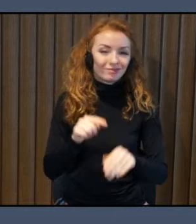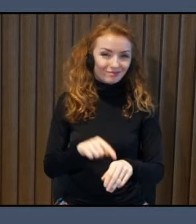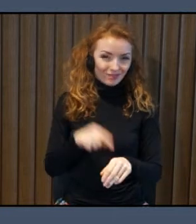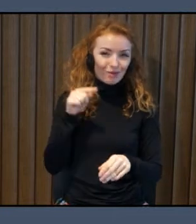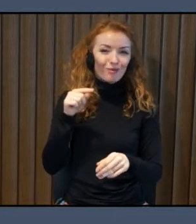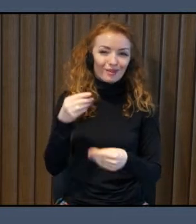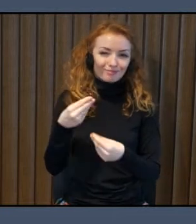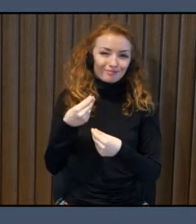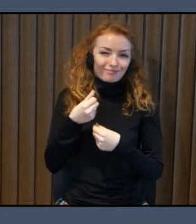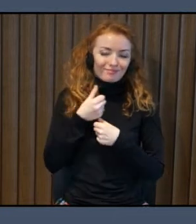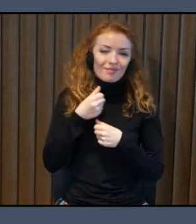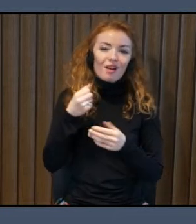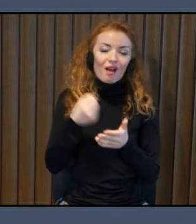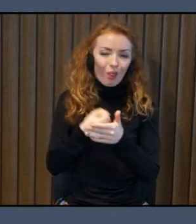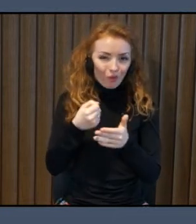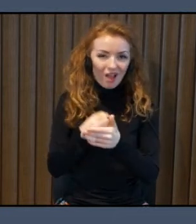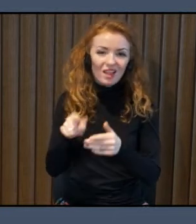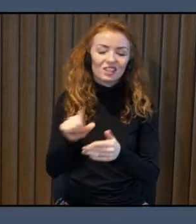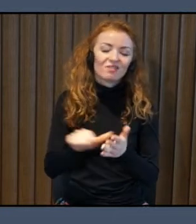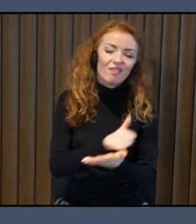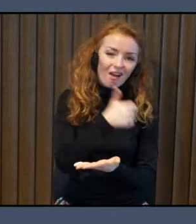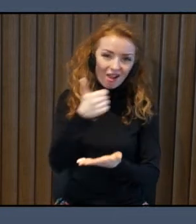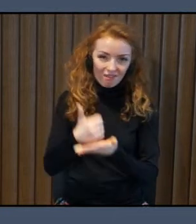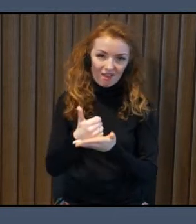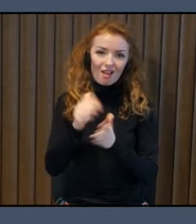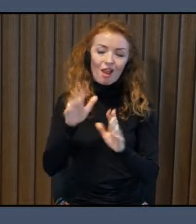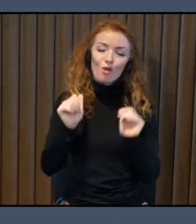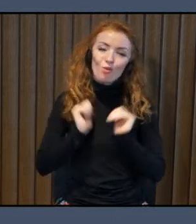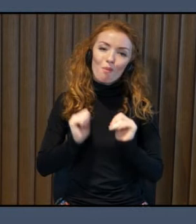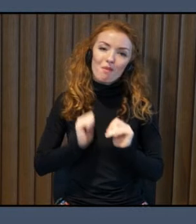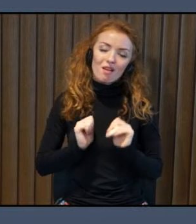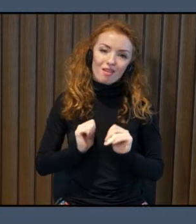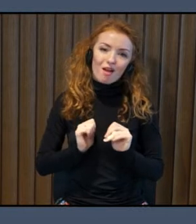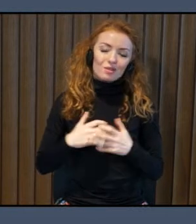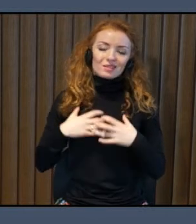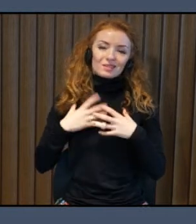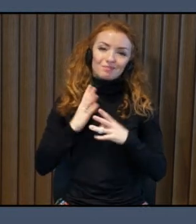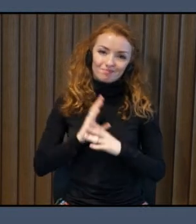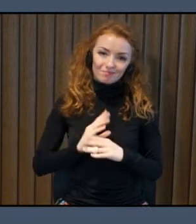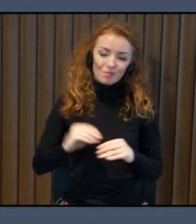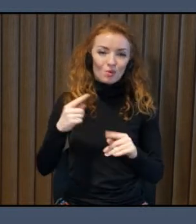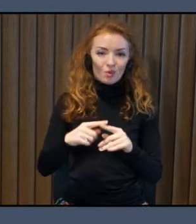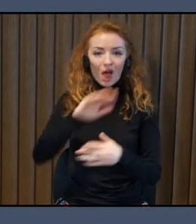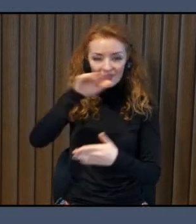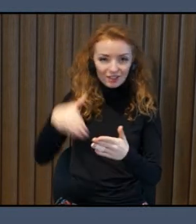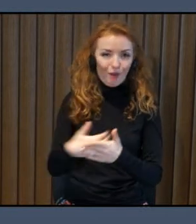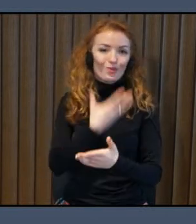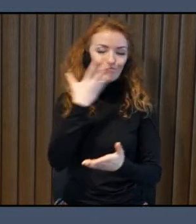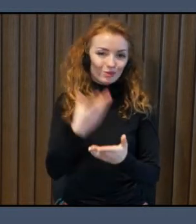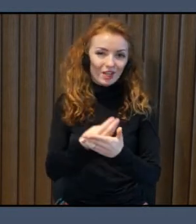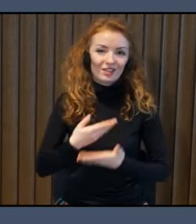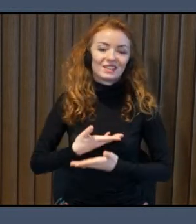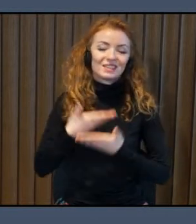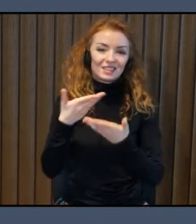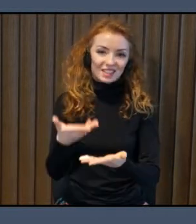like a family building, and this feeling of family and home, this is very important